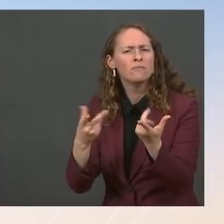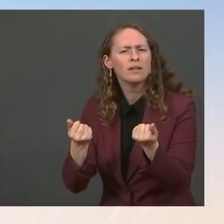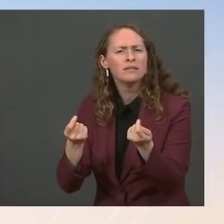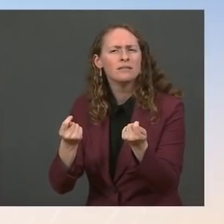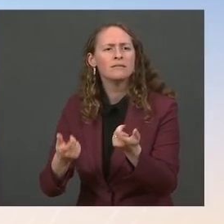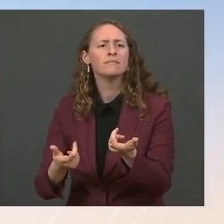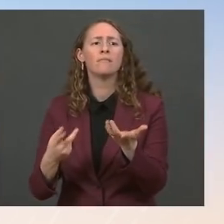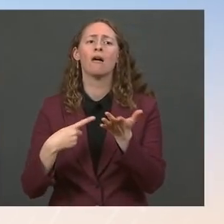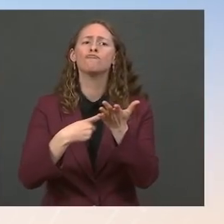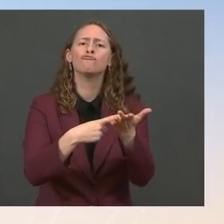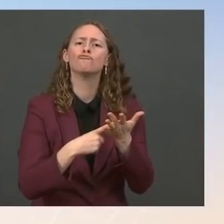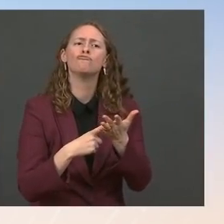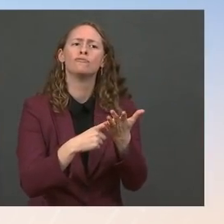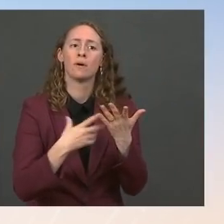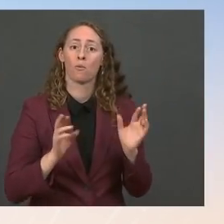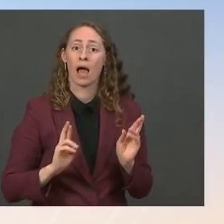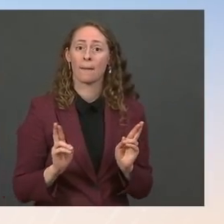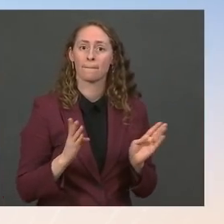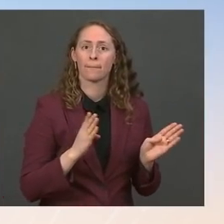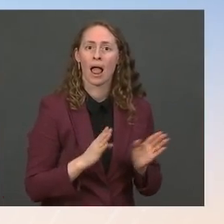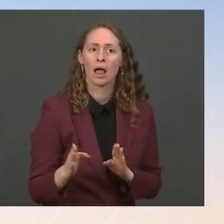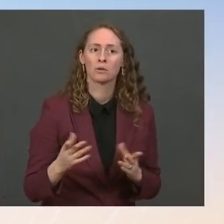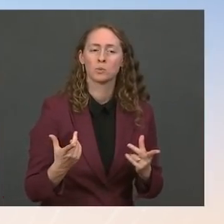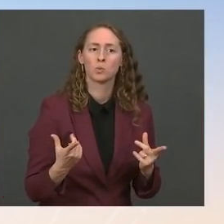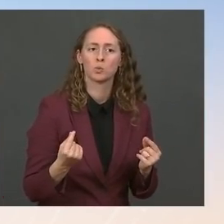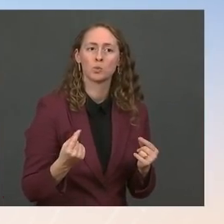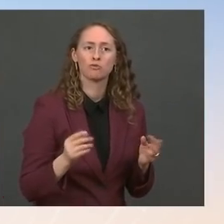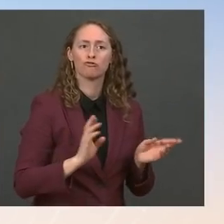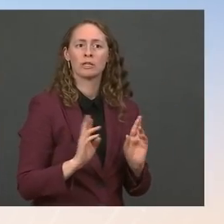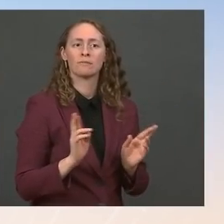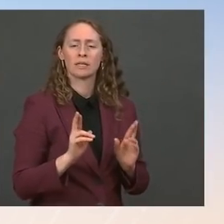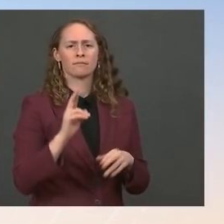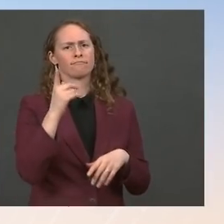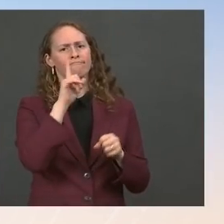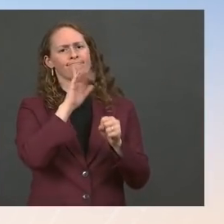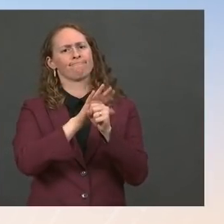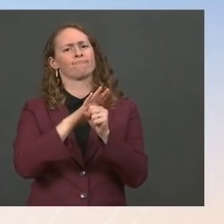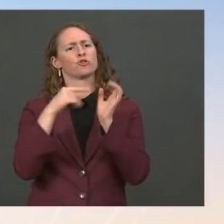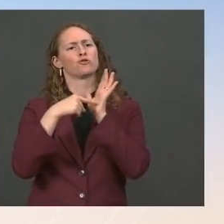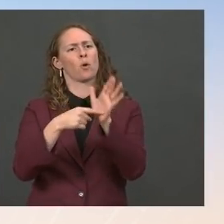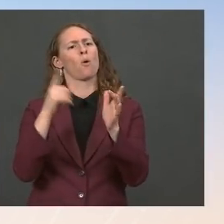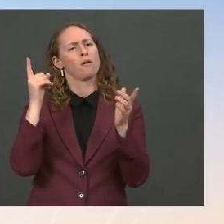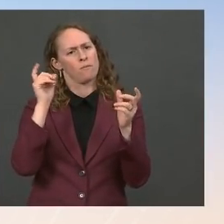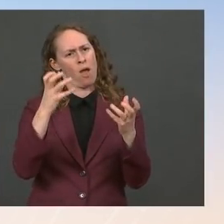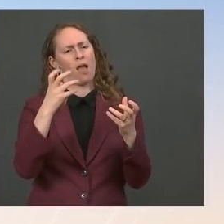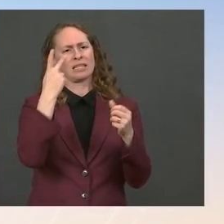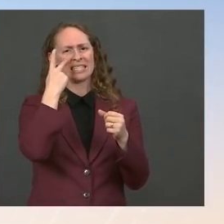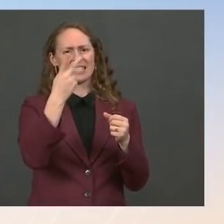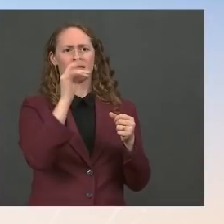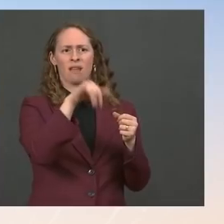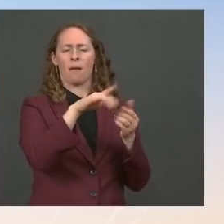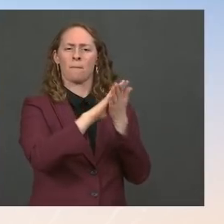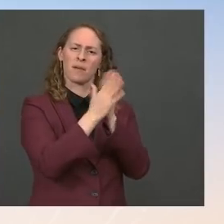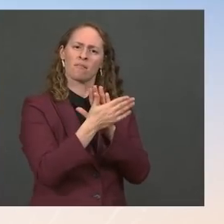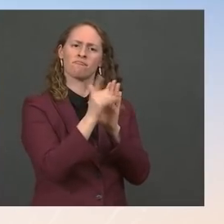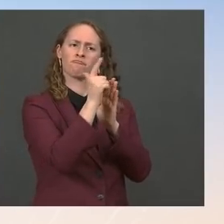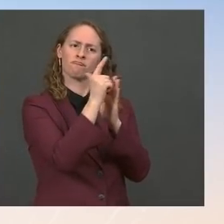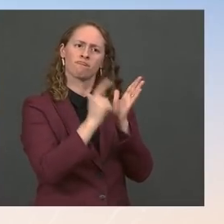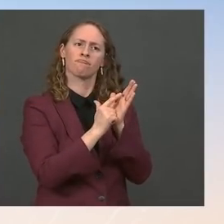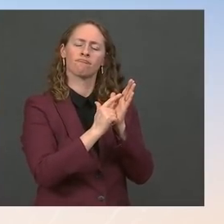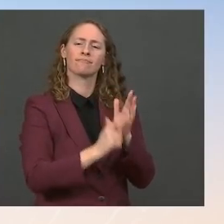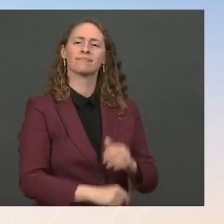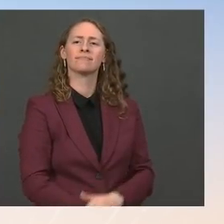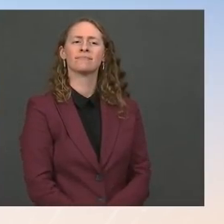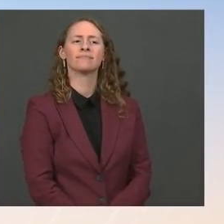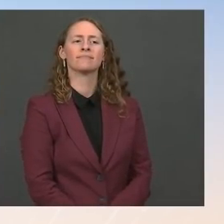about the path forward and the conversations about the president's commitment to getting, making sure voting rights become law, protecting voting rights. Jen,